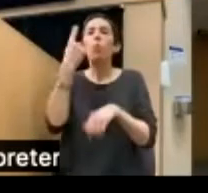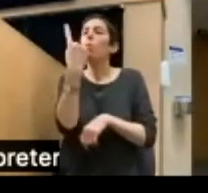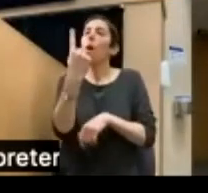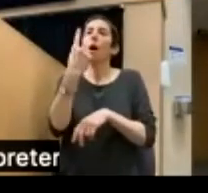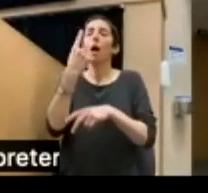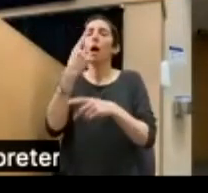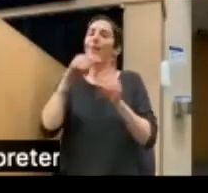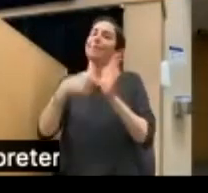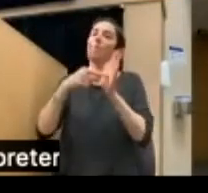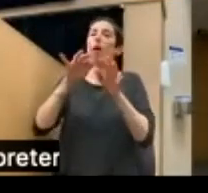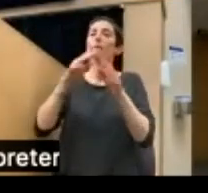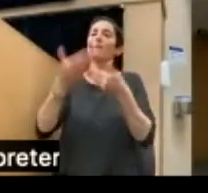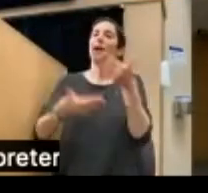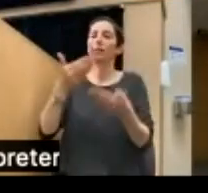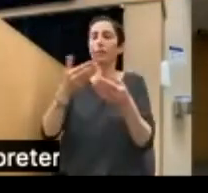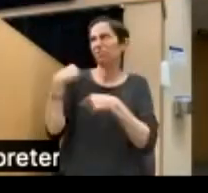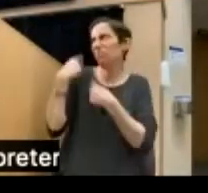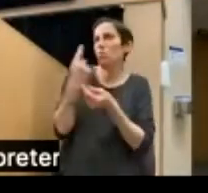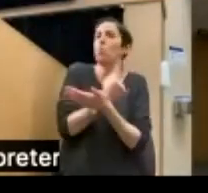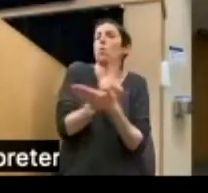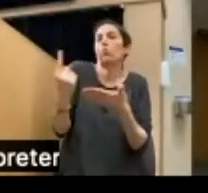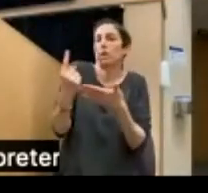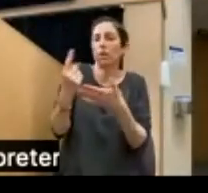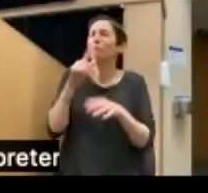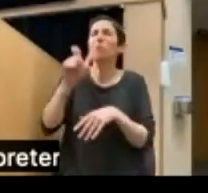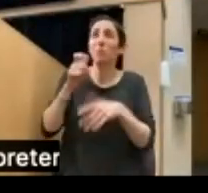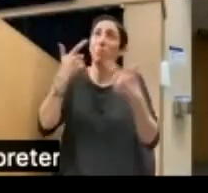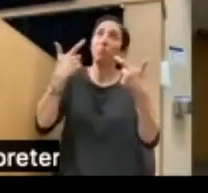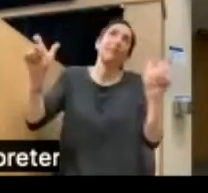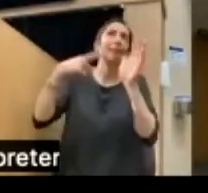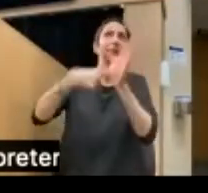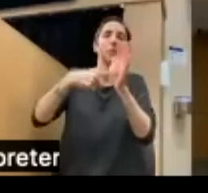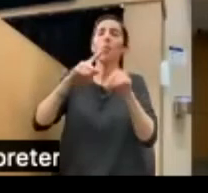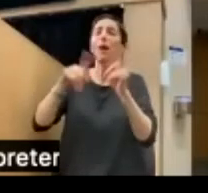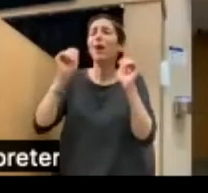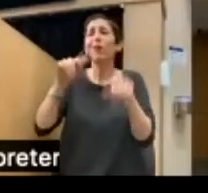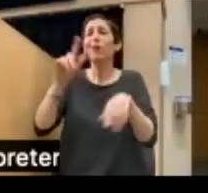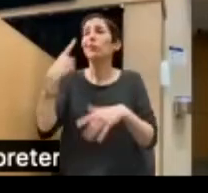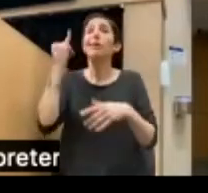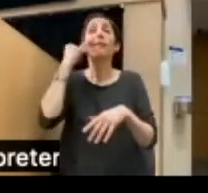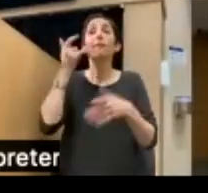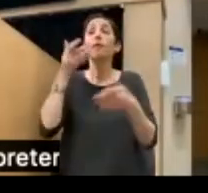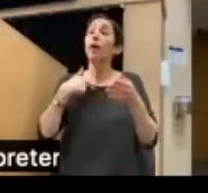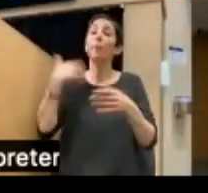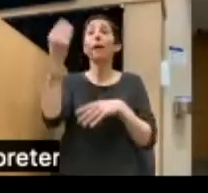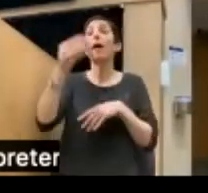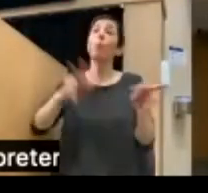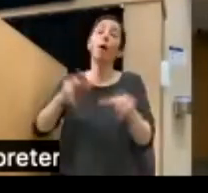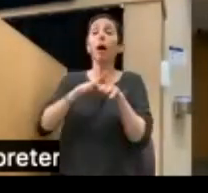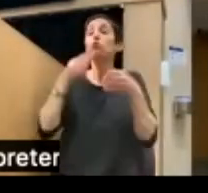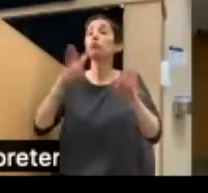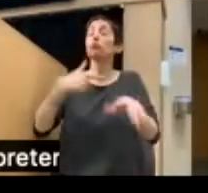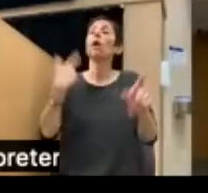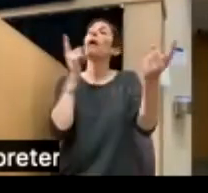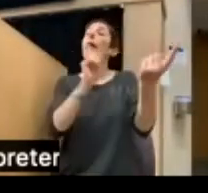And it doesn't have to be anything big. It could be, you know, smiling at a stranger you pass on the street, a conversation you